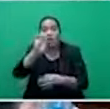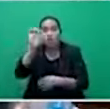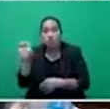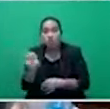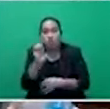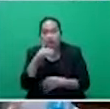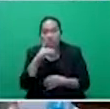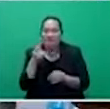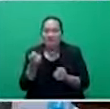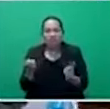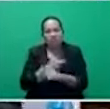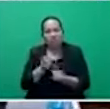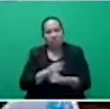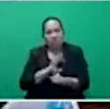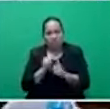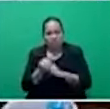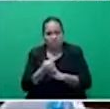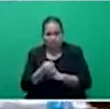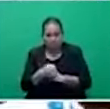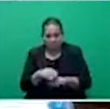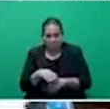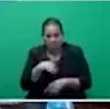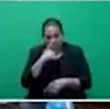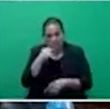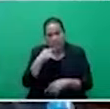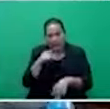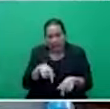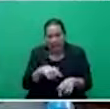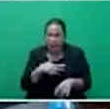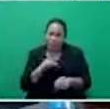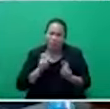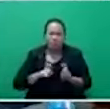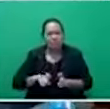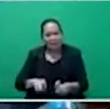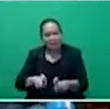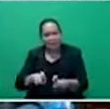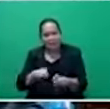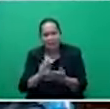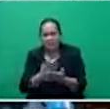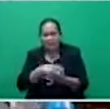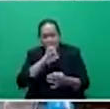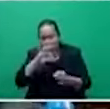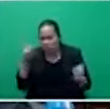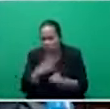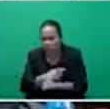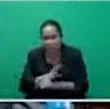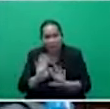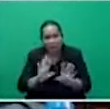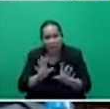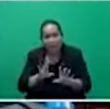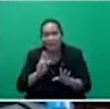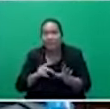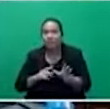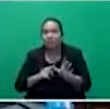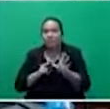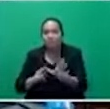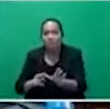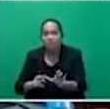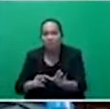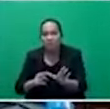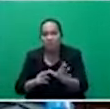changes circumstances altogether, are we going to say, this is the budget to stick to it? No. You have to respond to it.